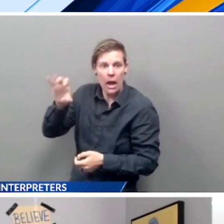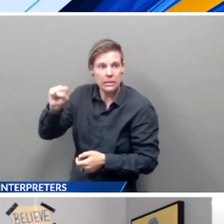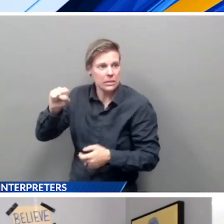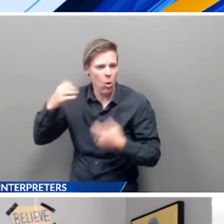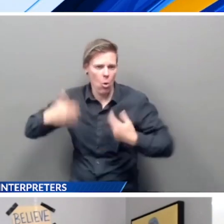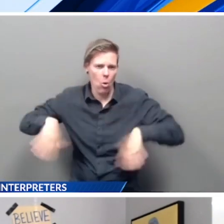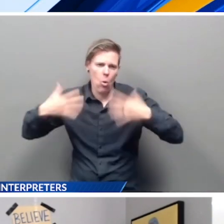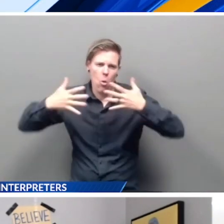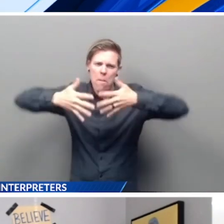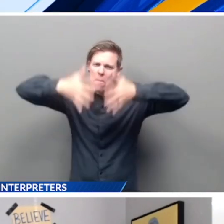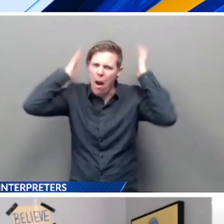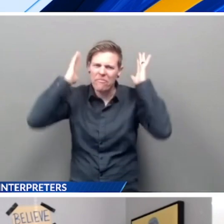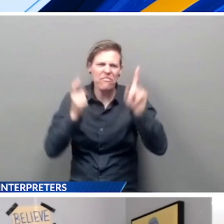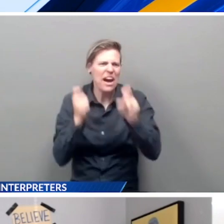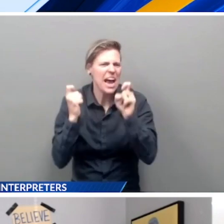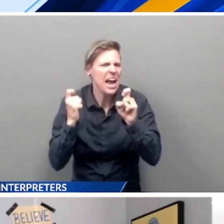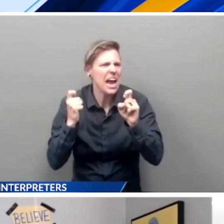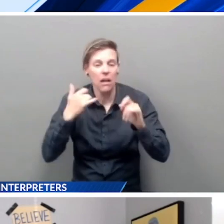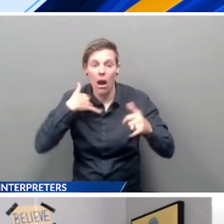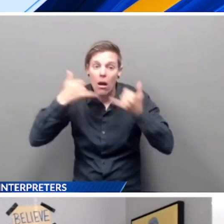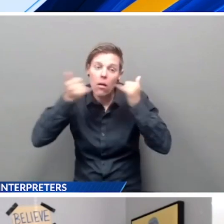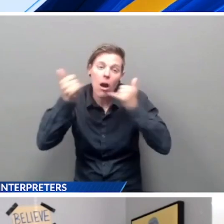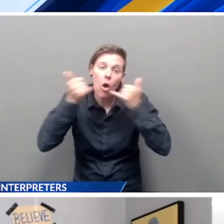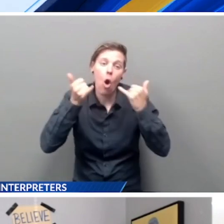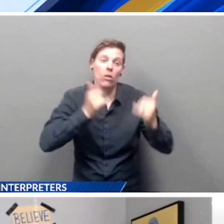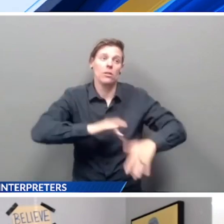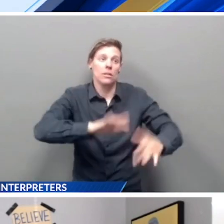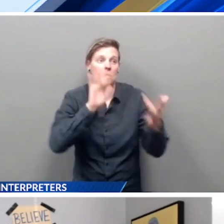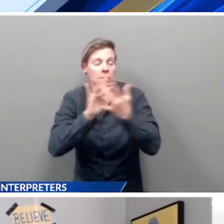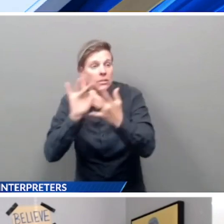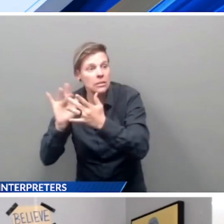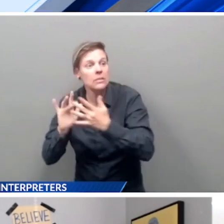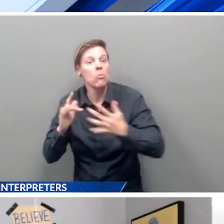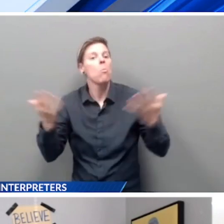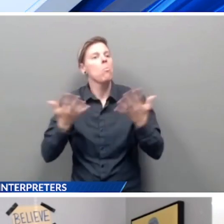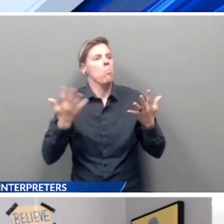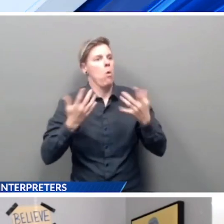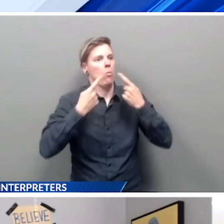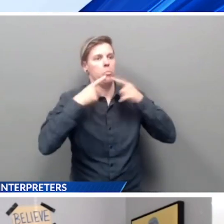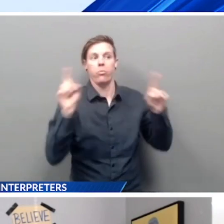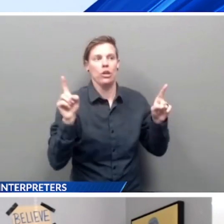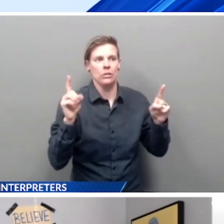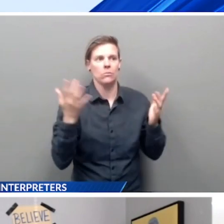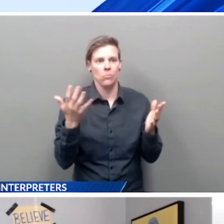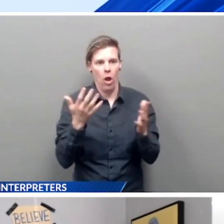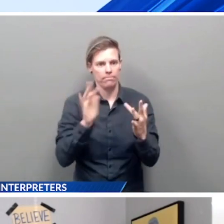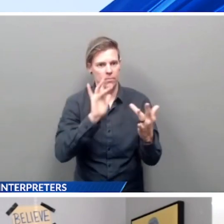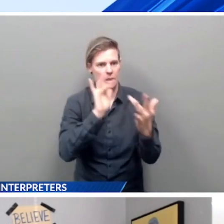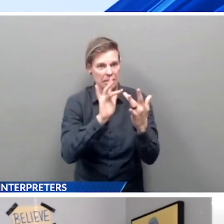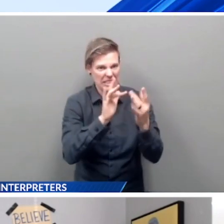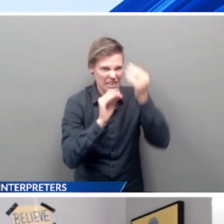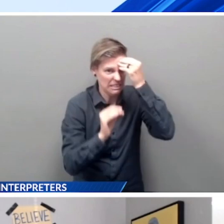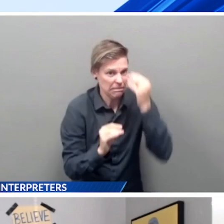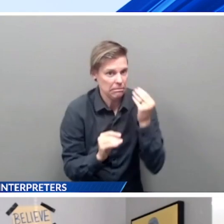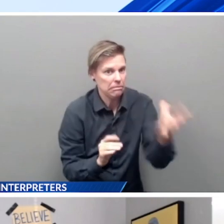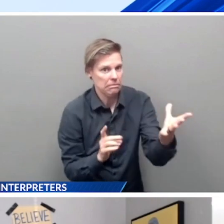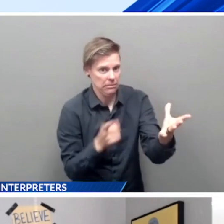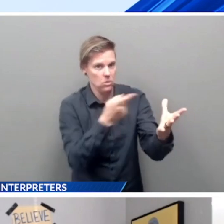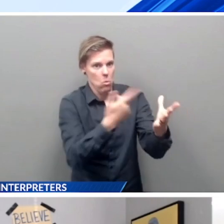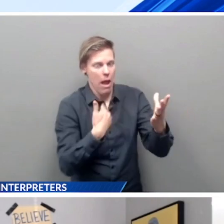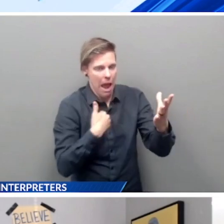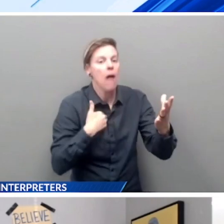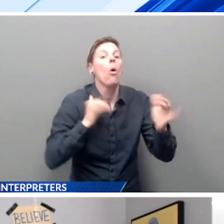is effective about contact tracing is, number one, making sure people are notified and that they isolate themselves. And then where we